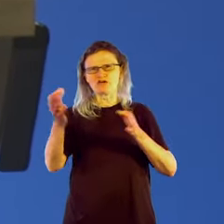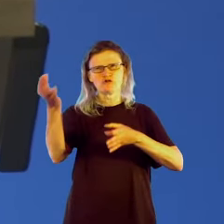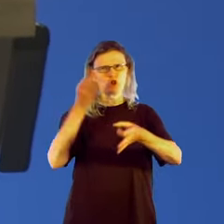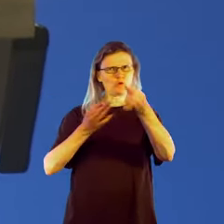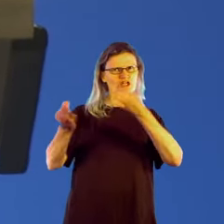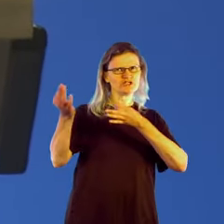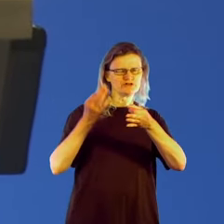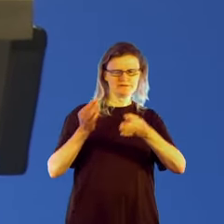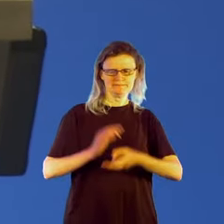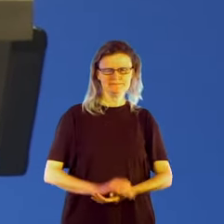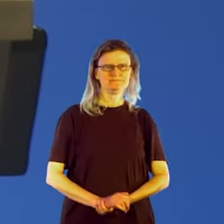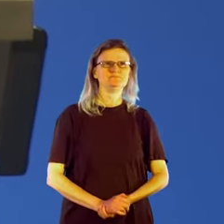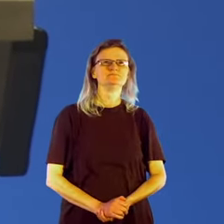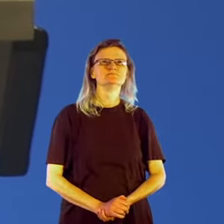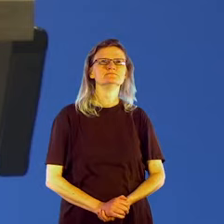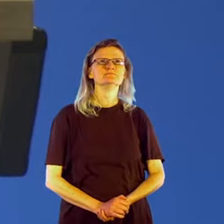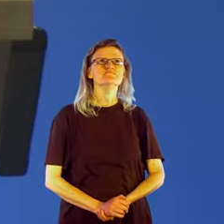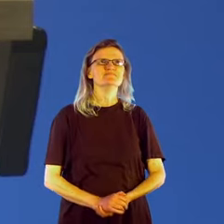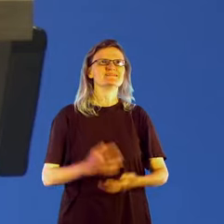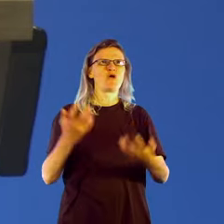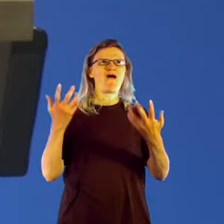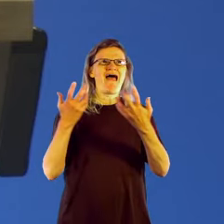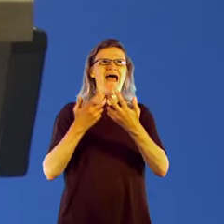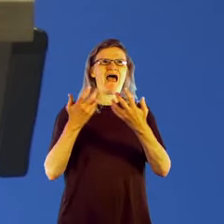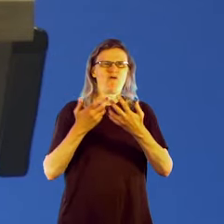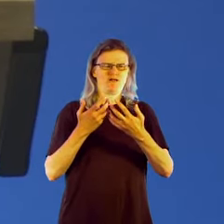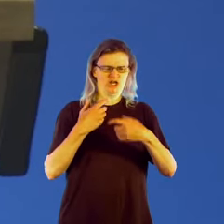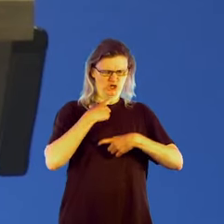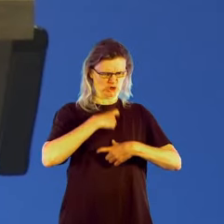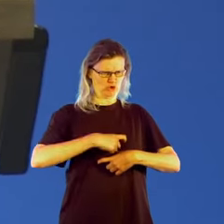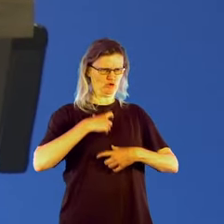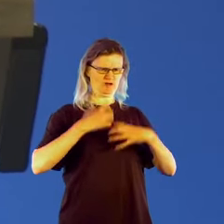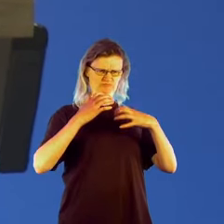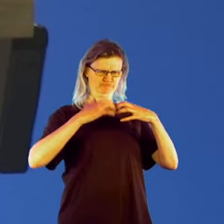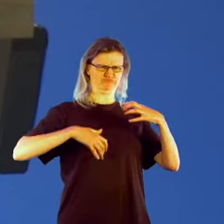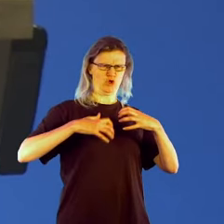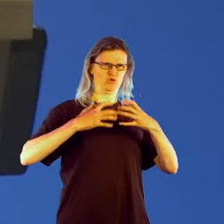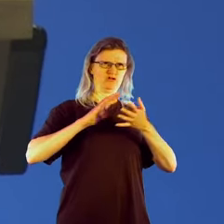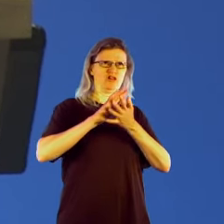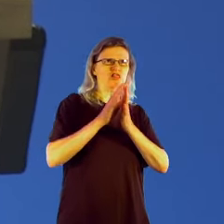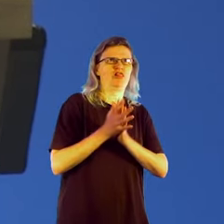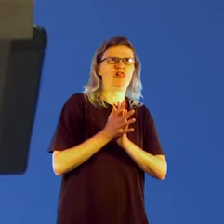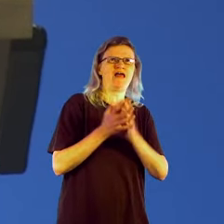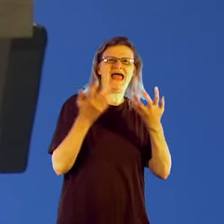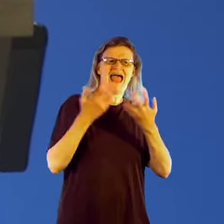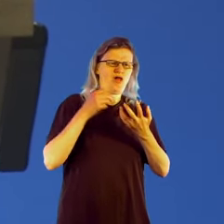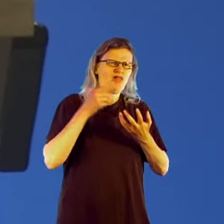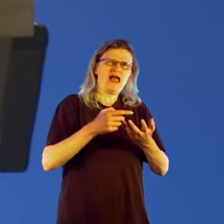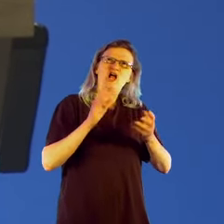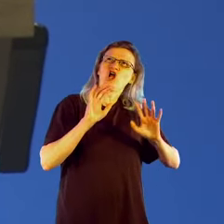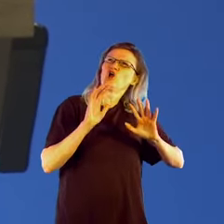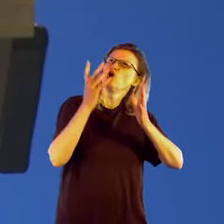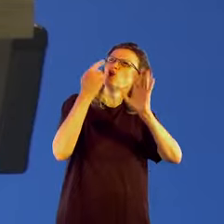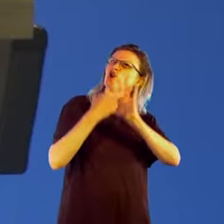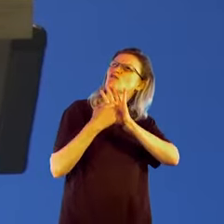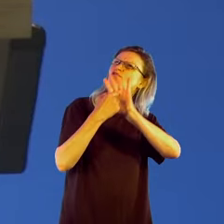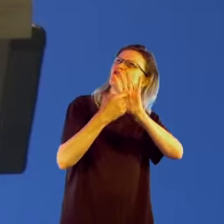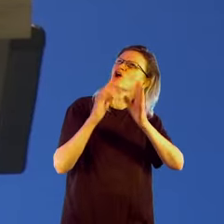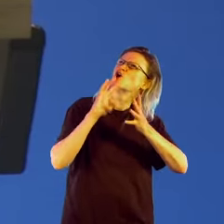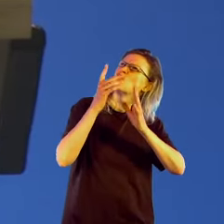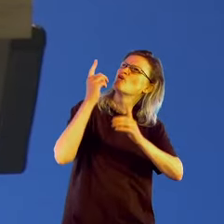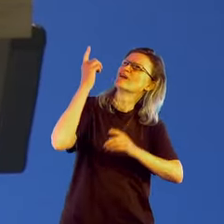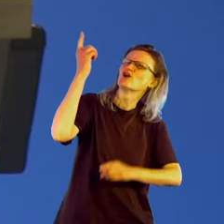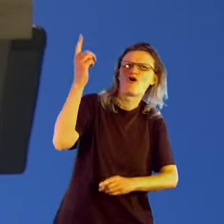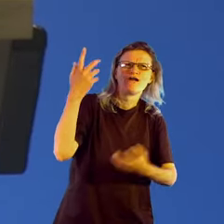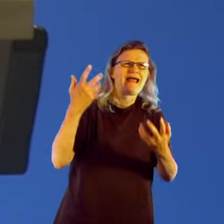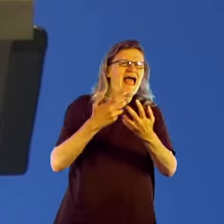questions. How can the brokenness of humanity bring glory to God? Anyone manage to